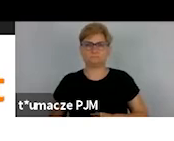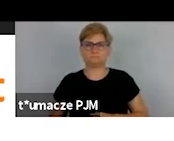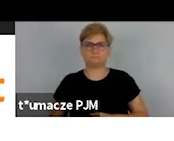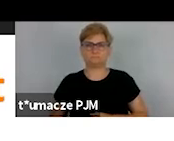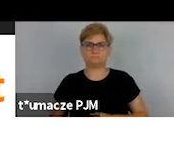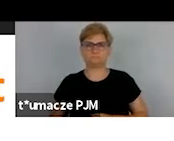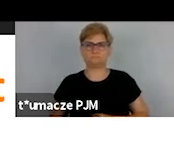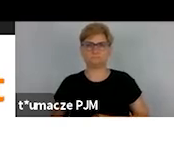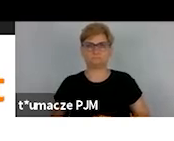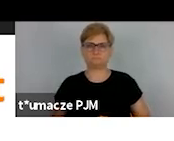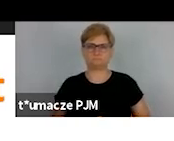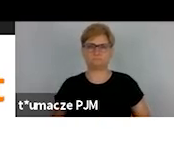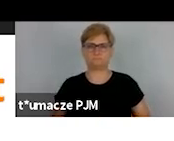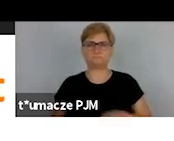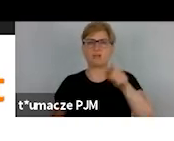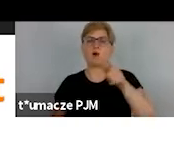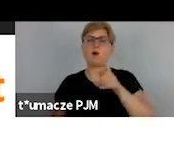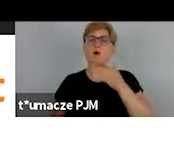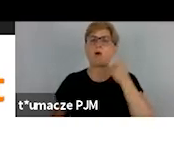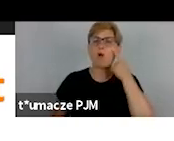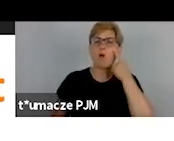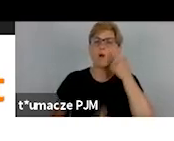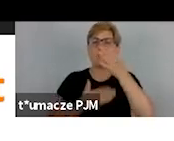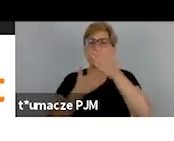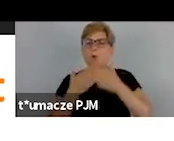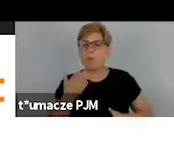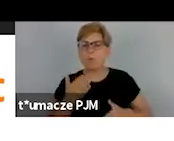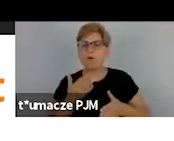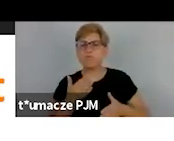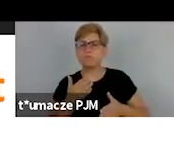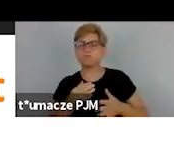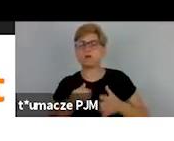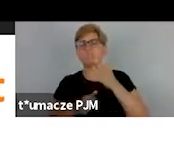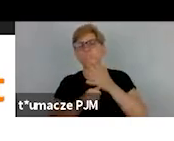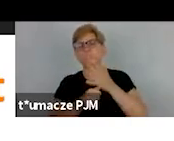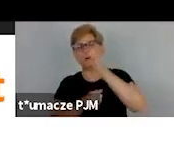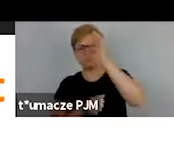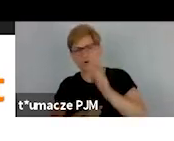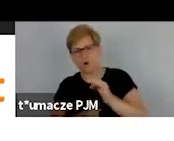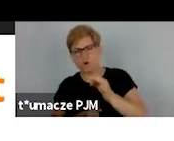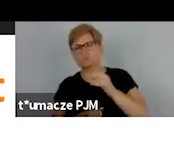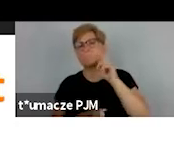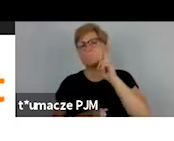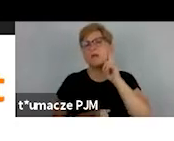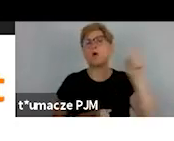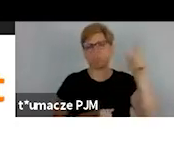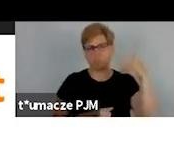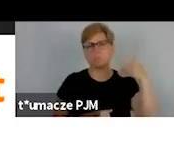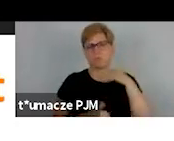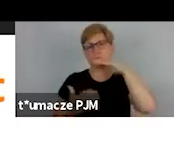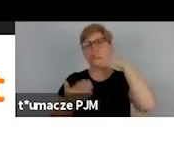partner, even though it was much less over their life cycle.